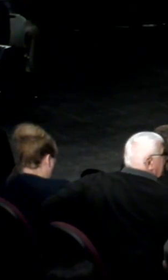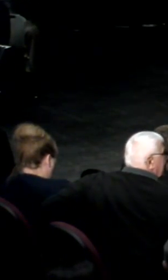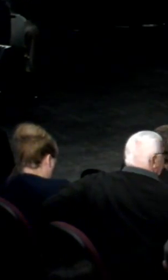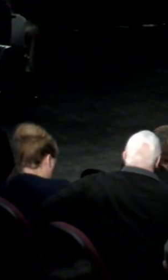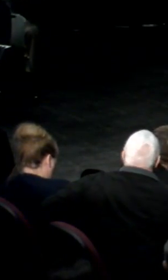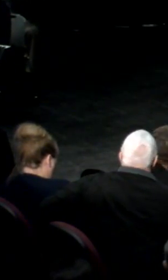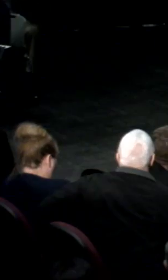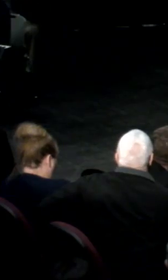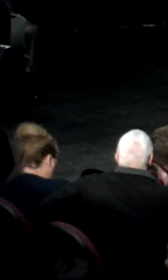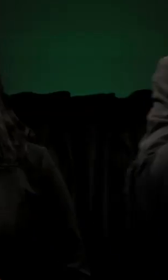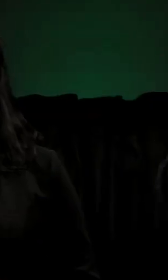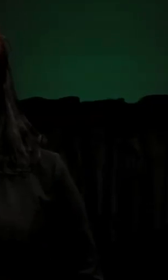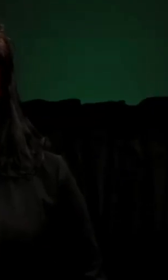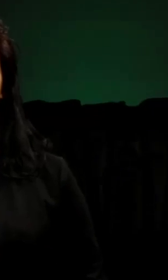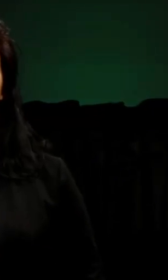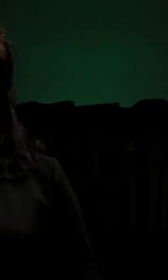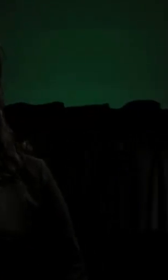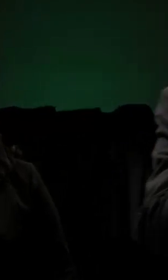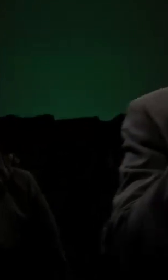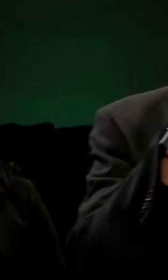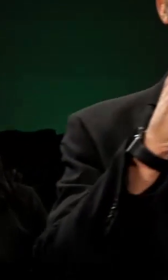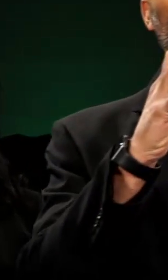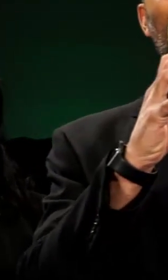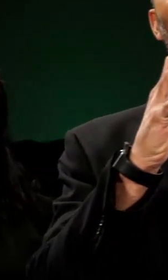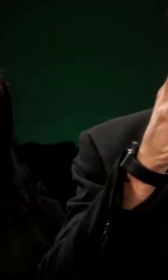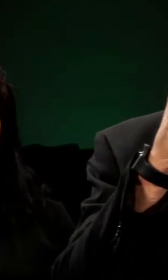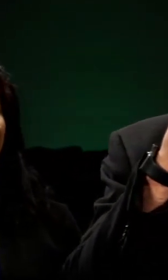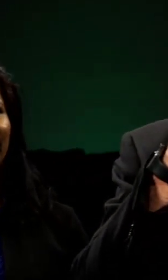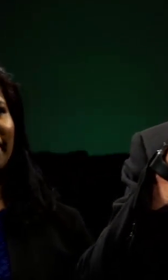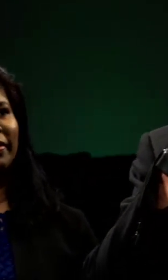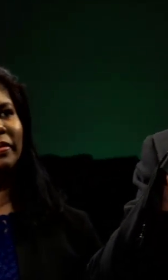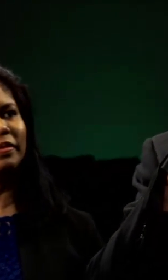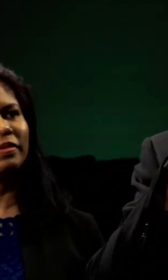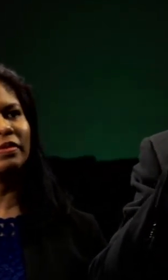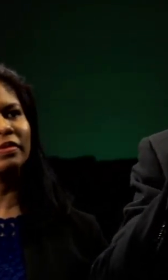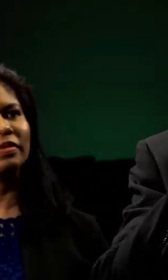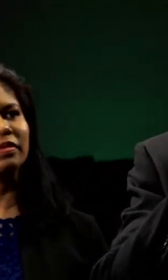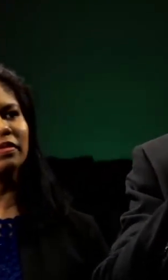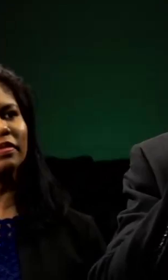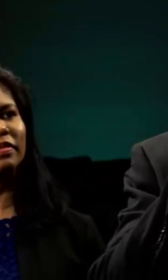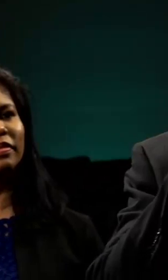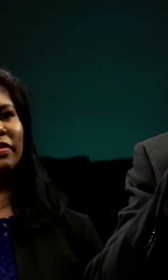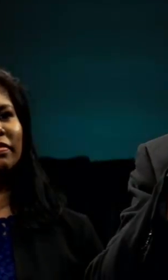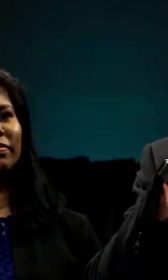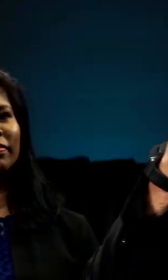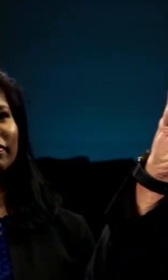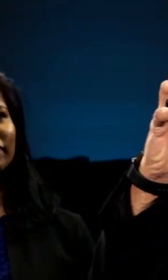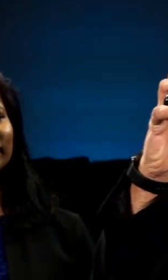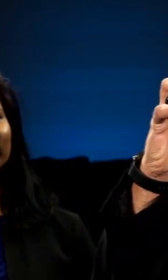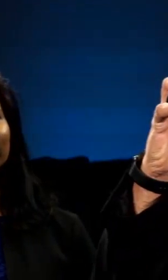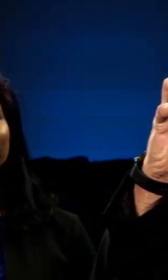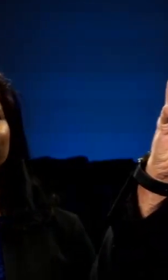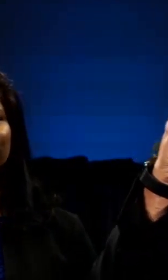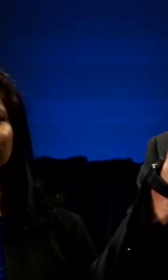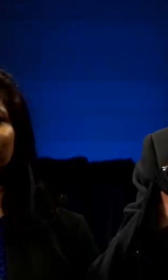Good morning. It's time for us to bless the Lord this morning. But that means it's time to praise God. So please be